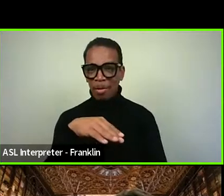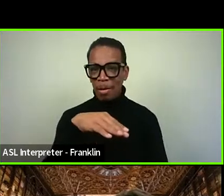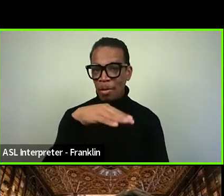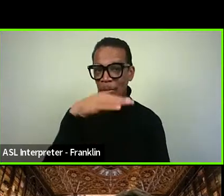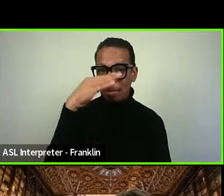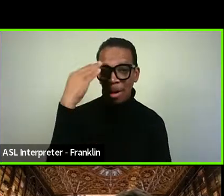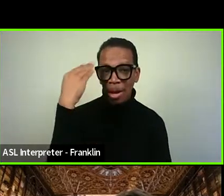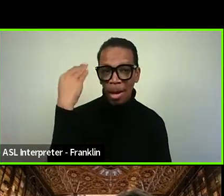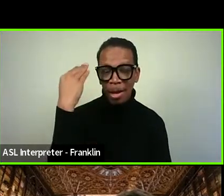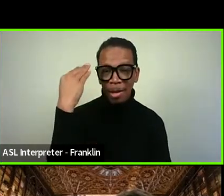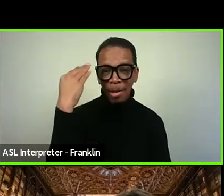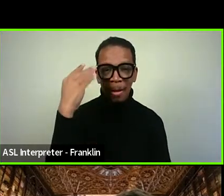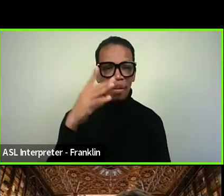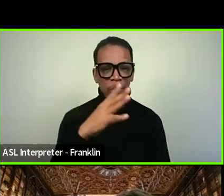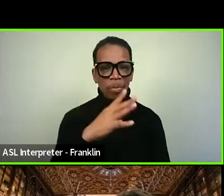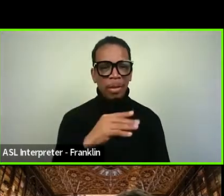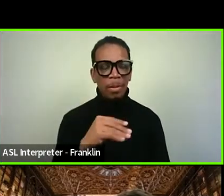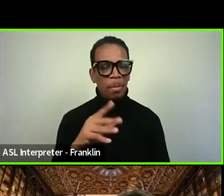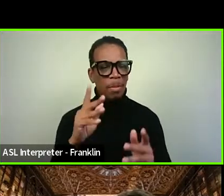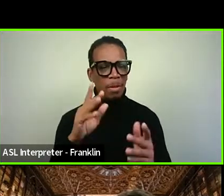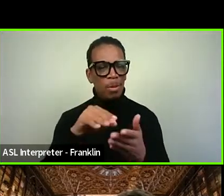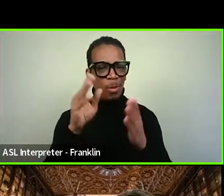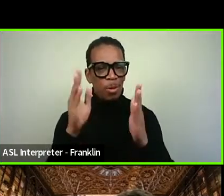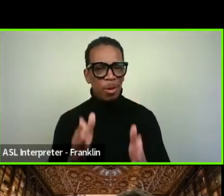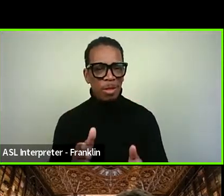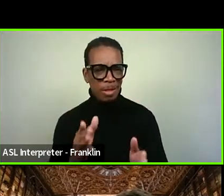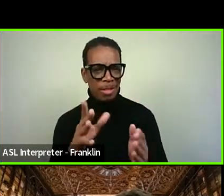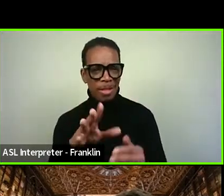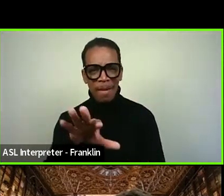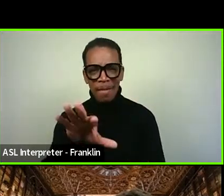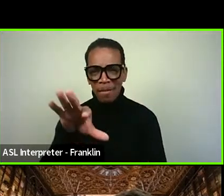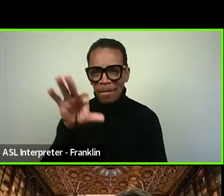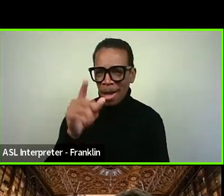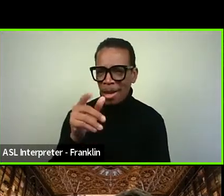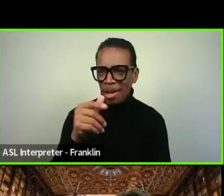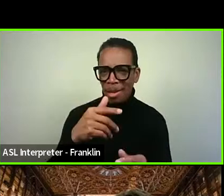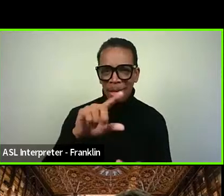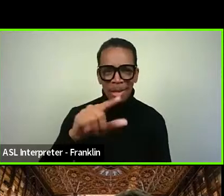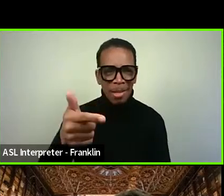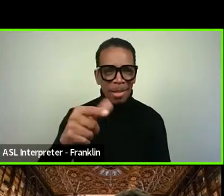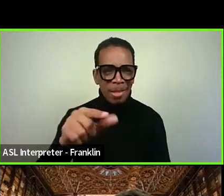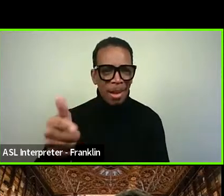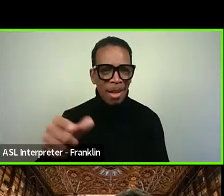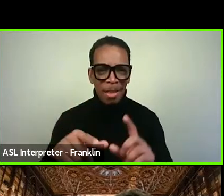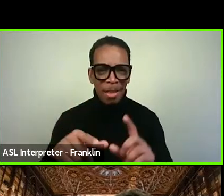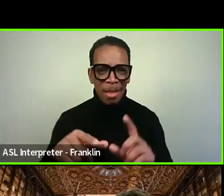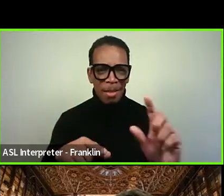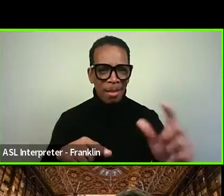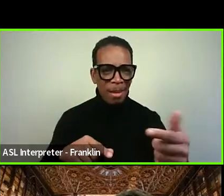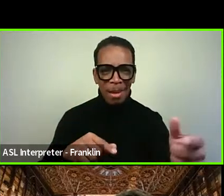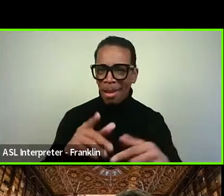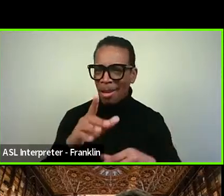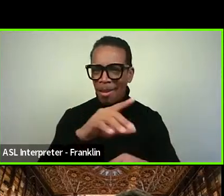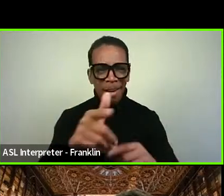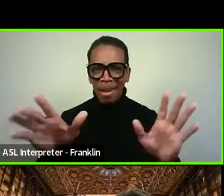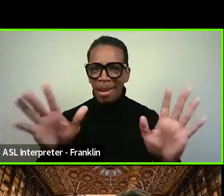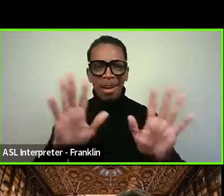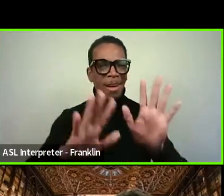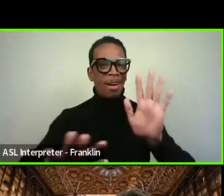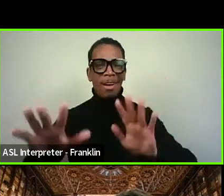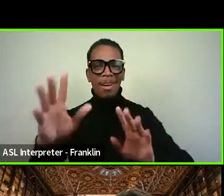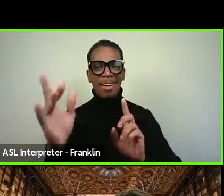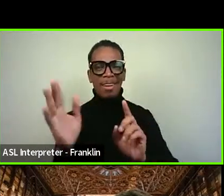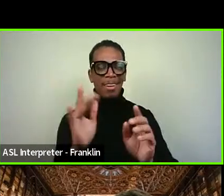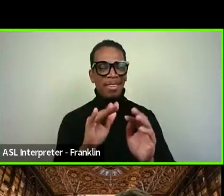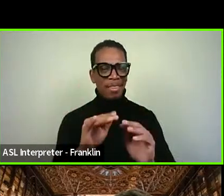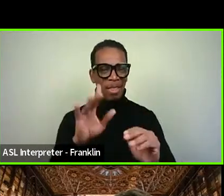African and African American students to find each other, to find community. Why do you think that, and